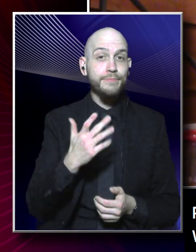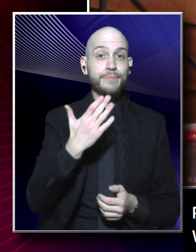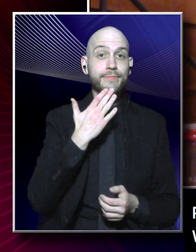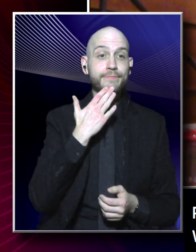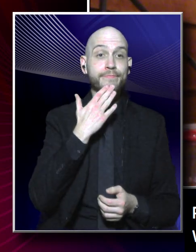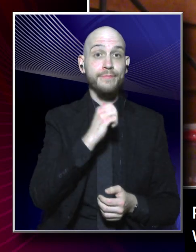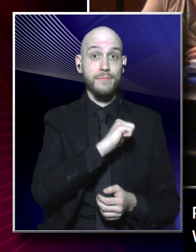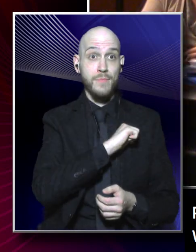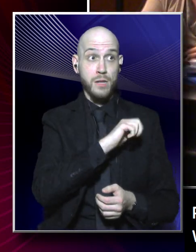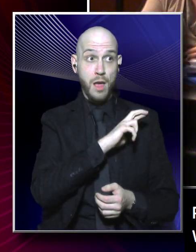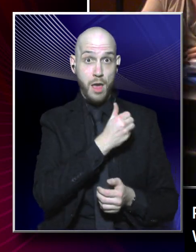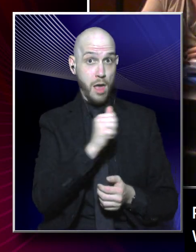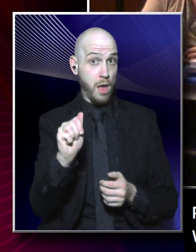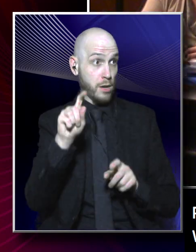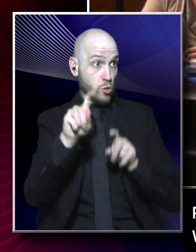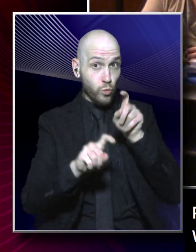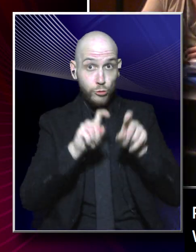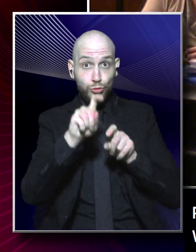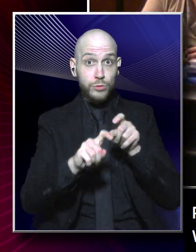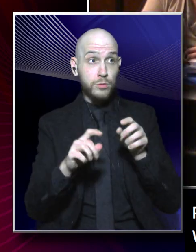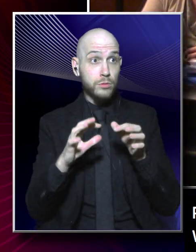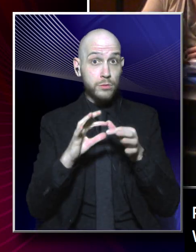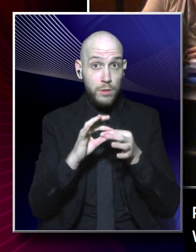Any questions, comments?